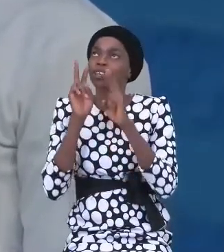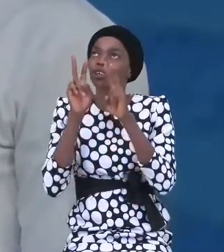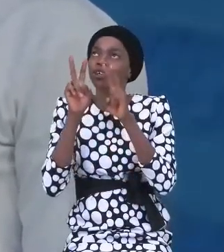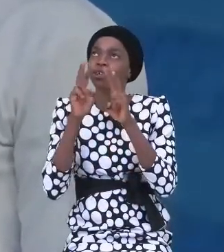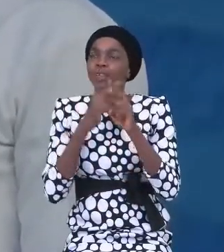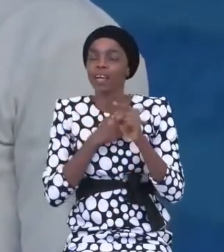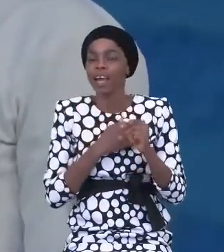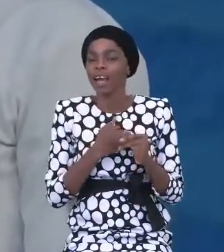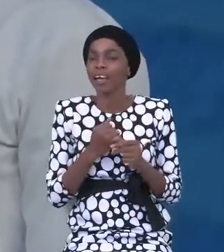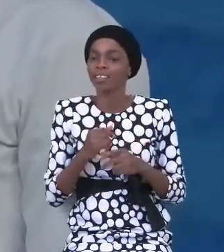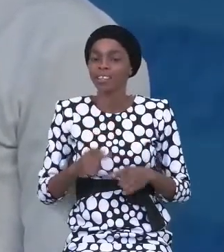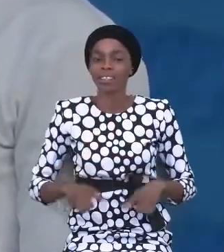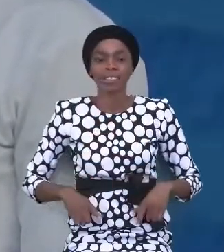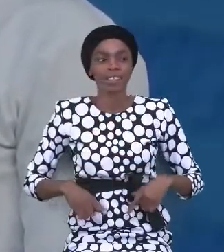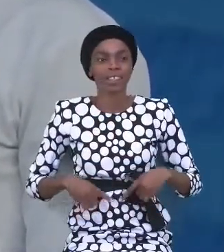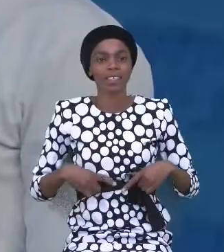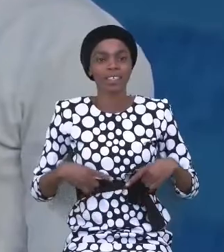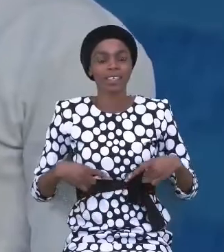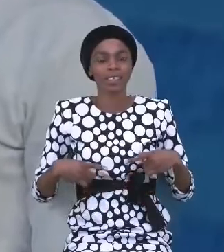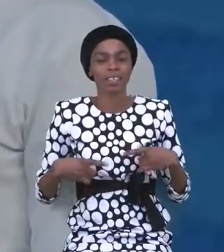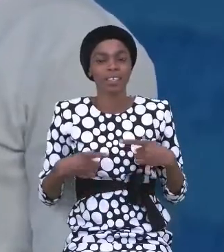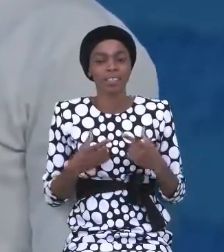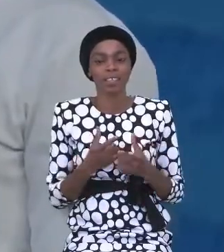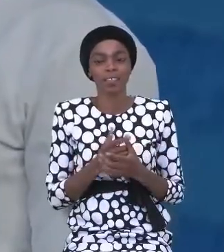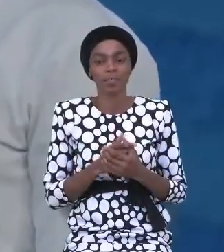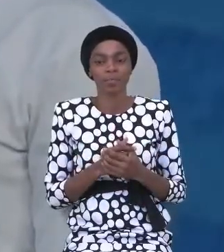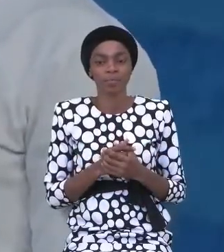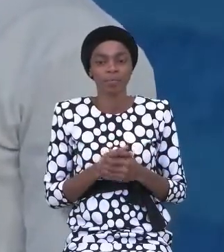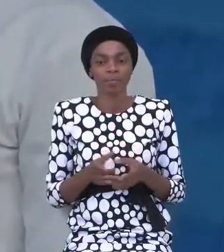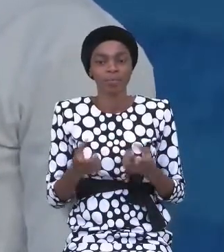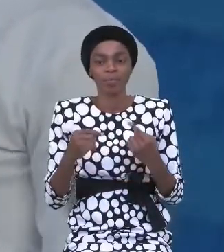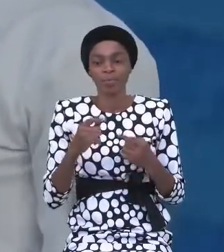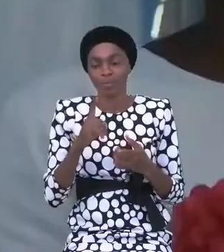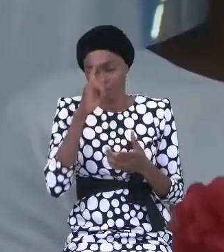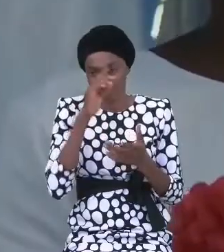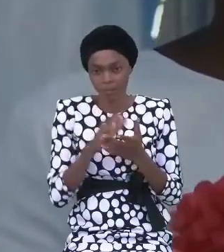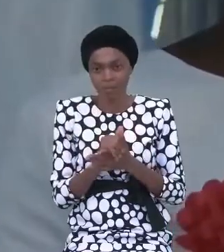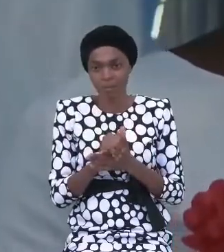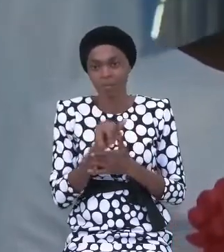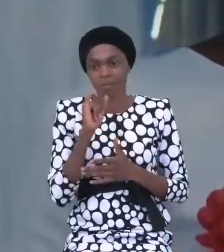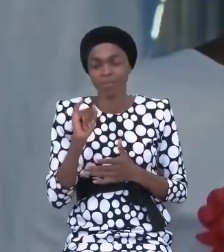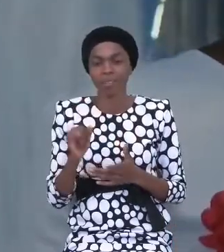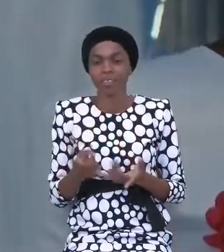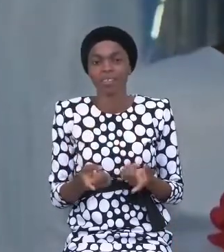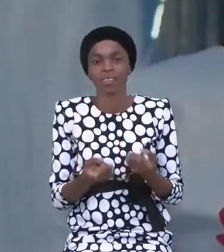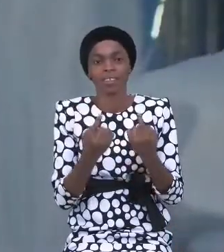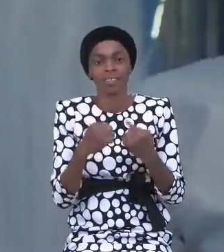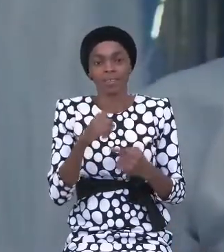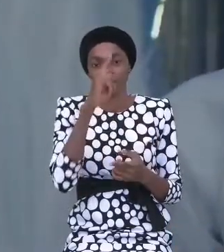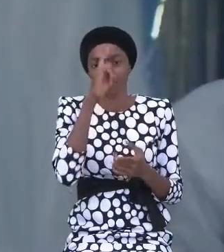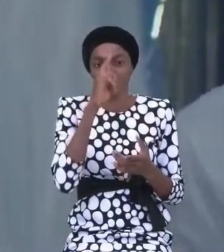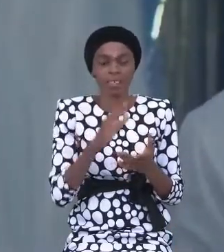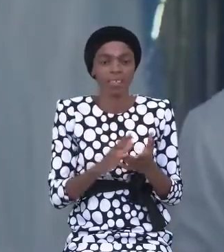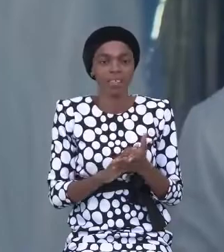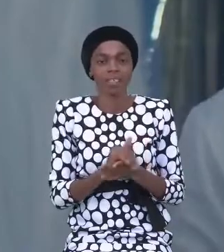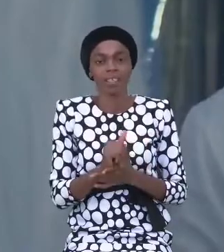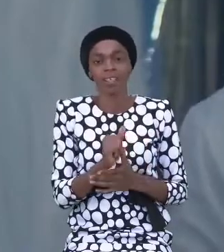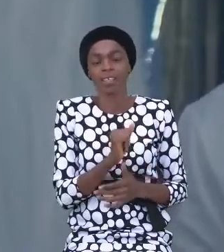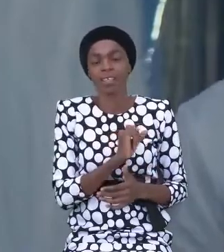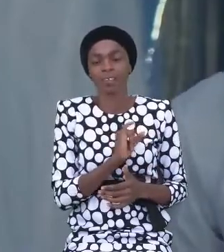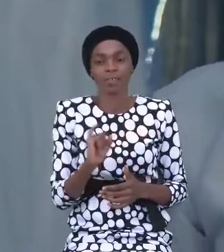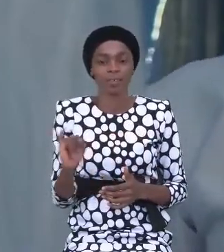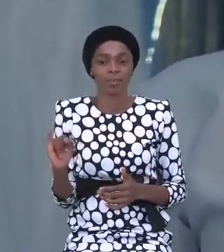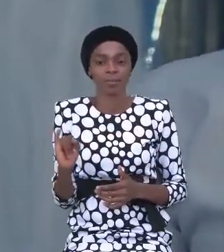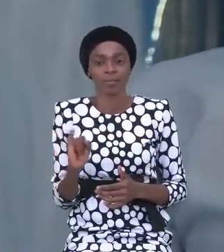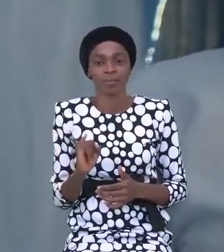Jesus, look and live. Come believe in, come